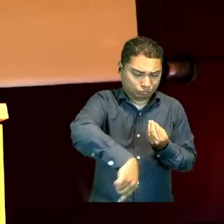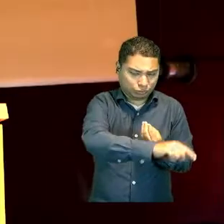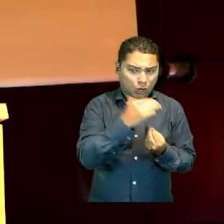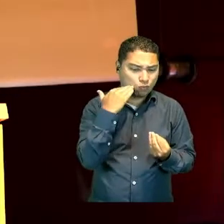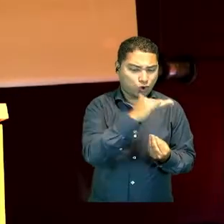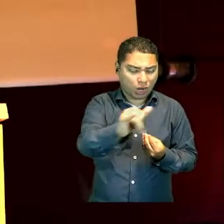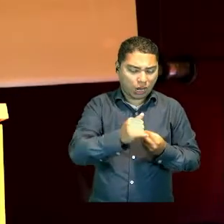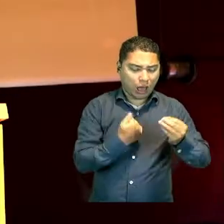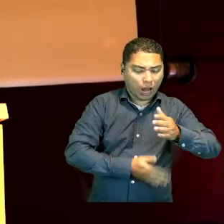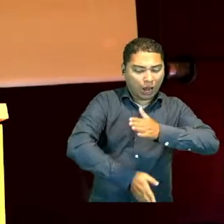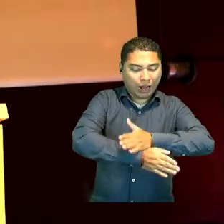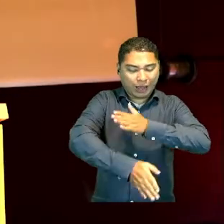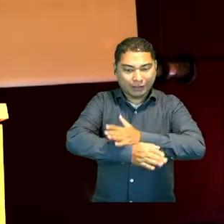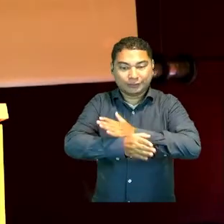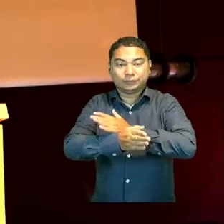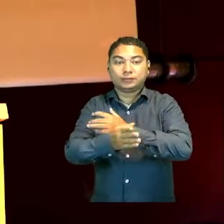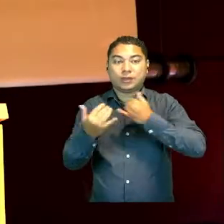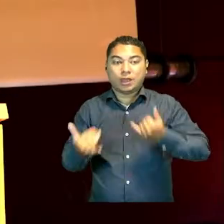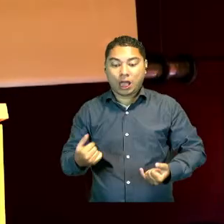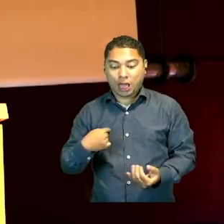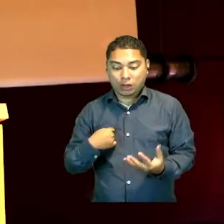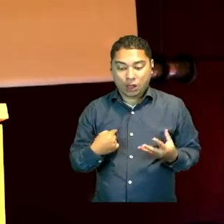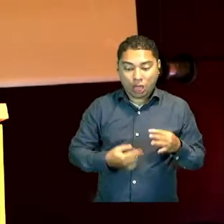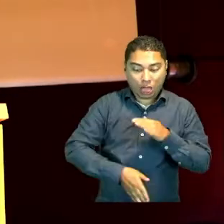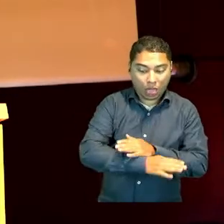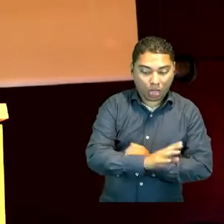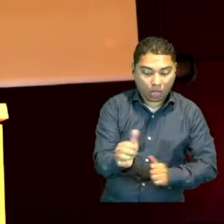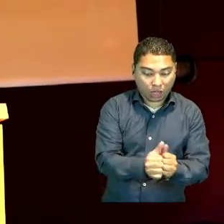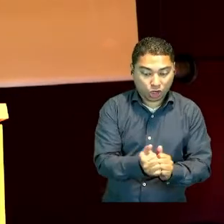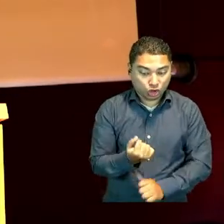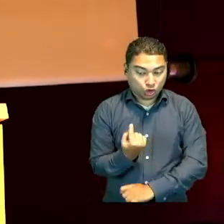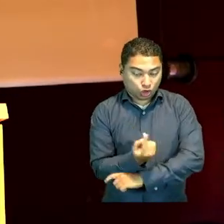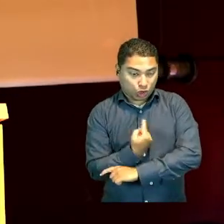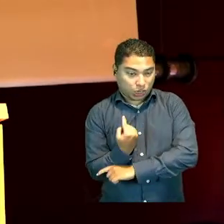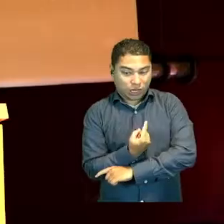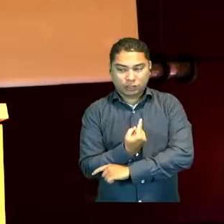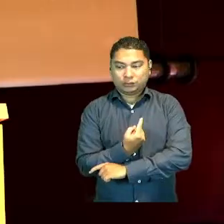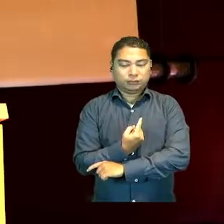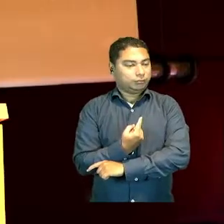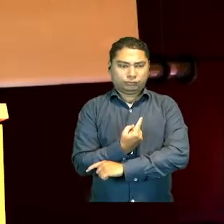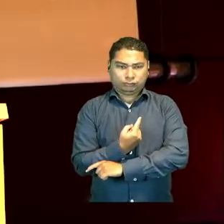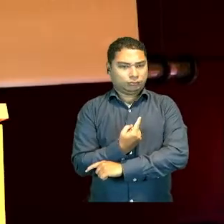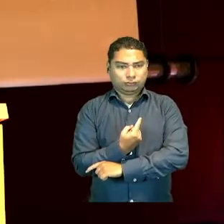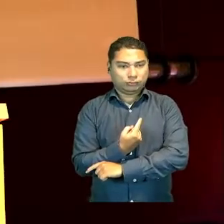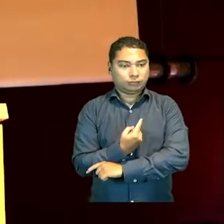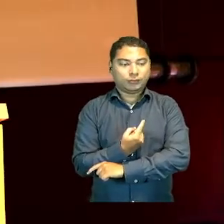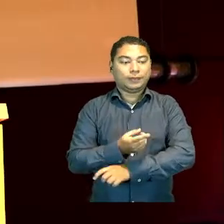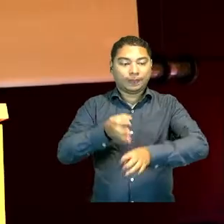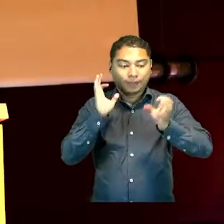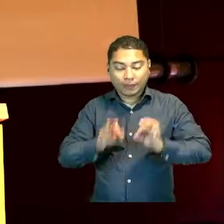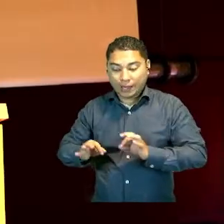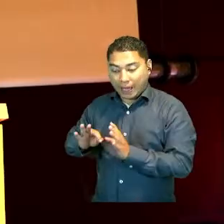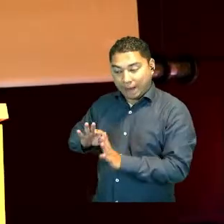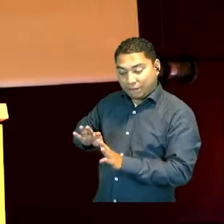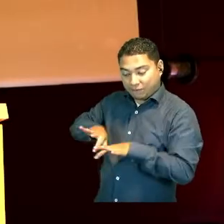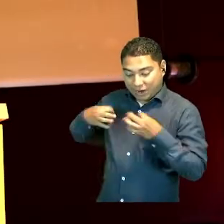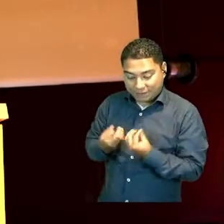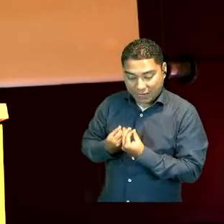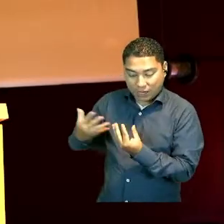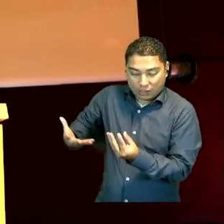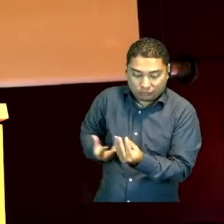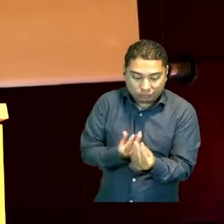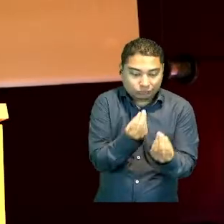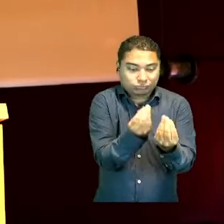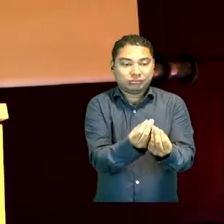move forward alone. They bring the entire family, the entire community,